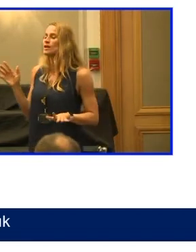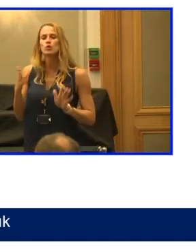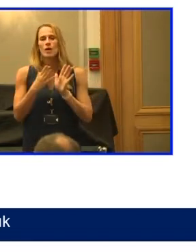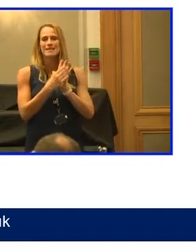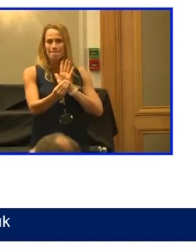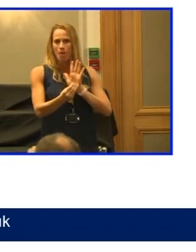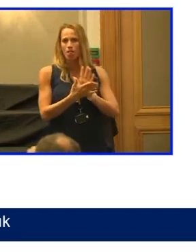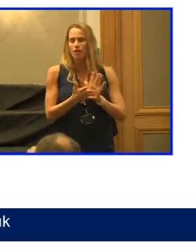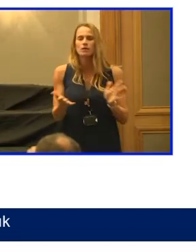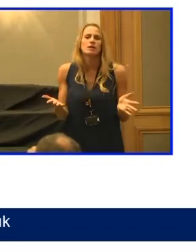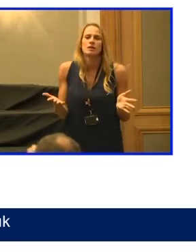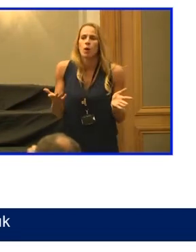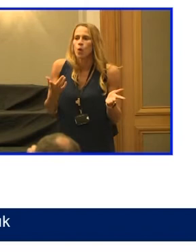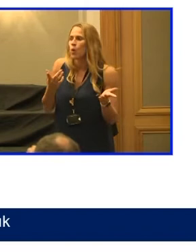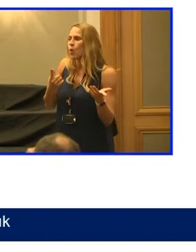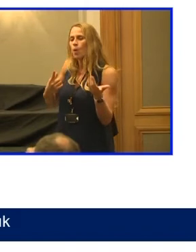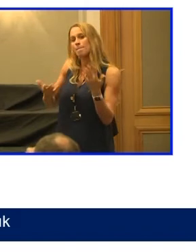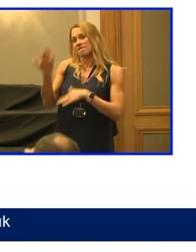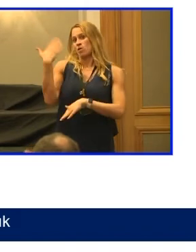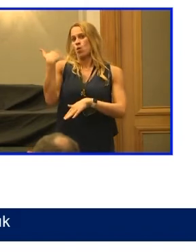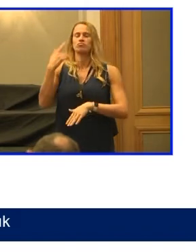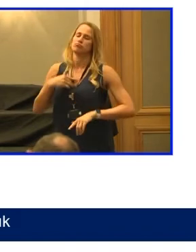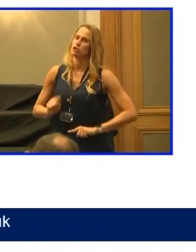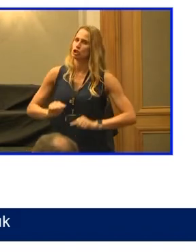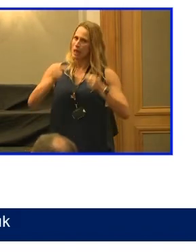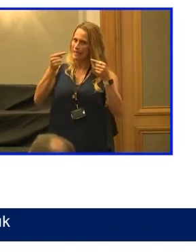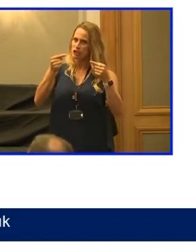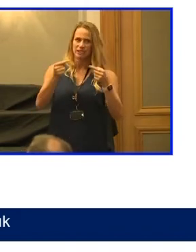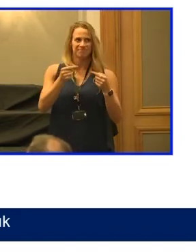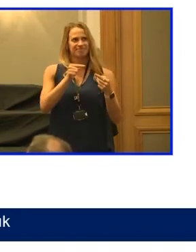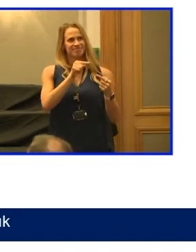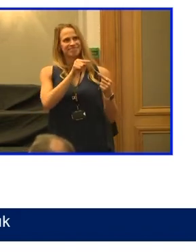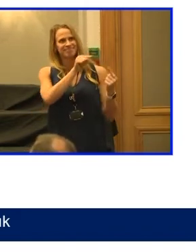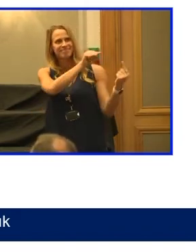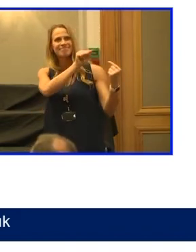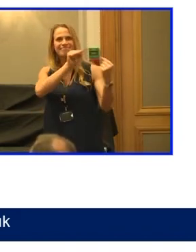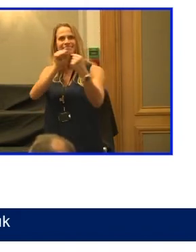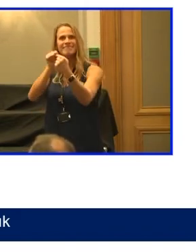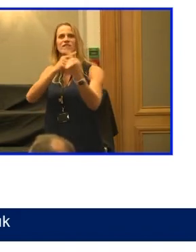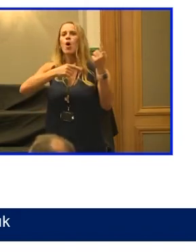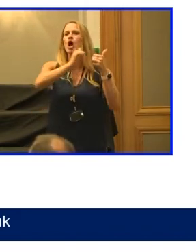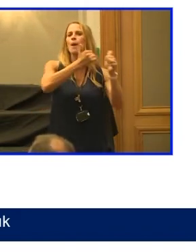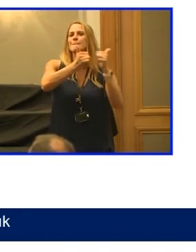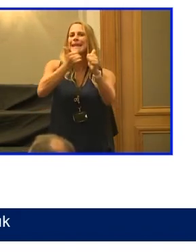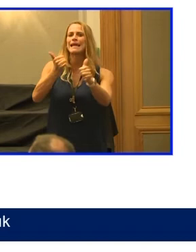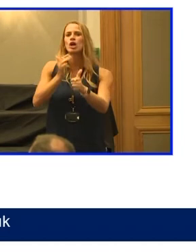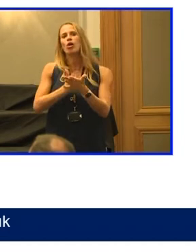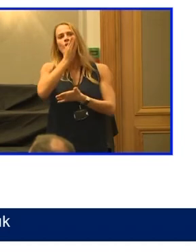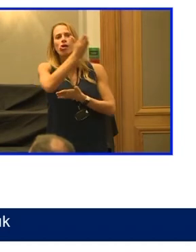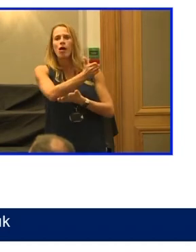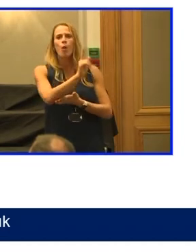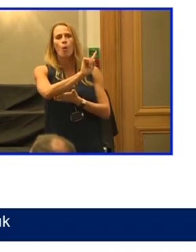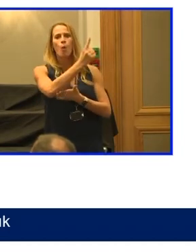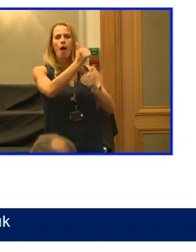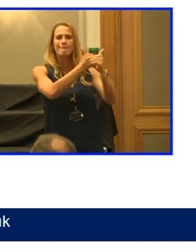And what it is, we had a real challenge with other companies. I'm sure colleagues will echo this. You go to one manufacturer, you had one set